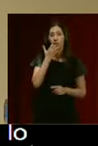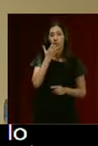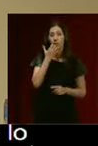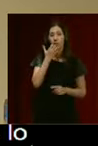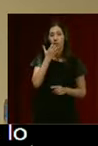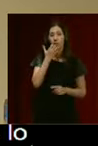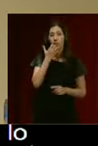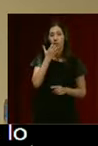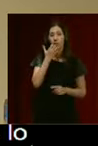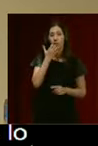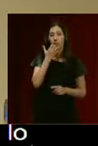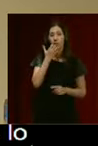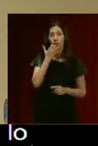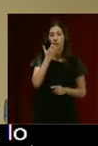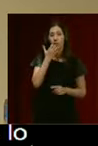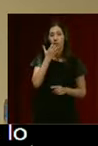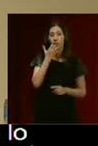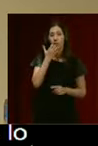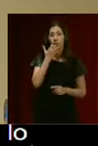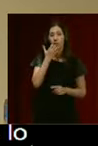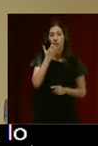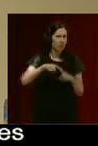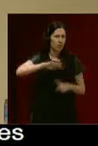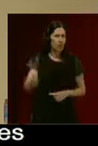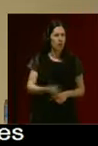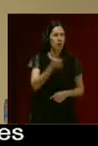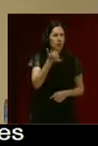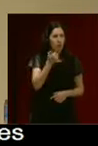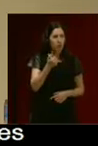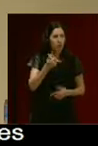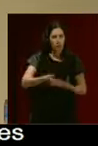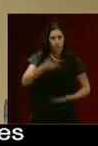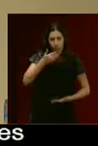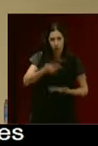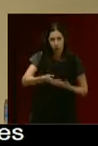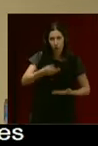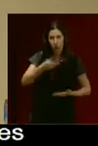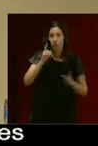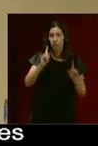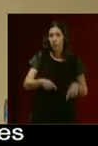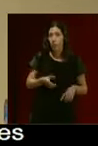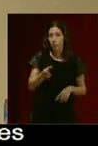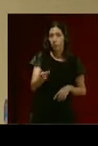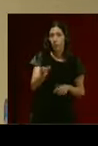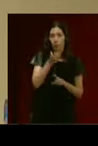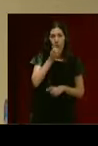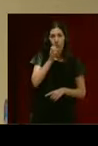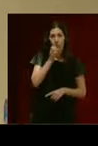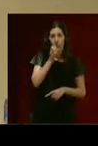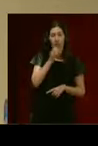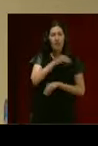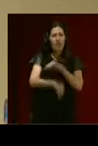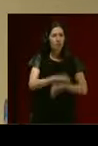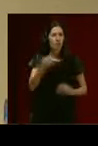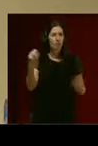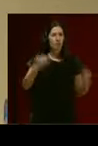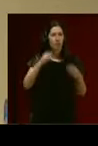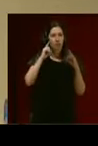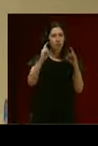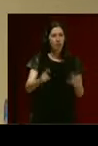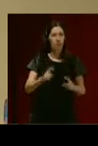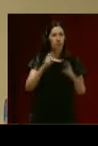And the robot needs to interact with different objects. For example, when you want to grab things that are